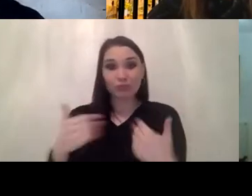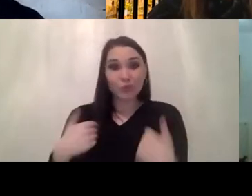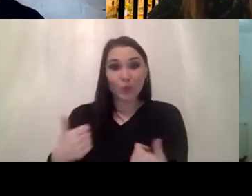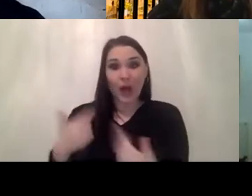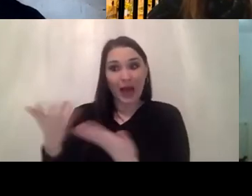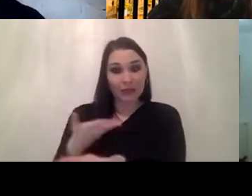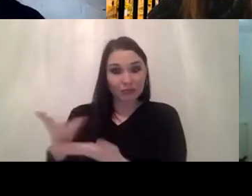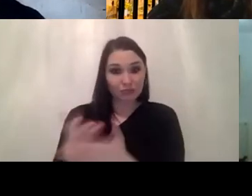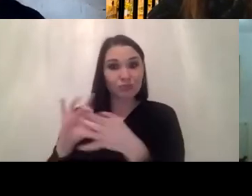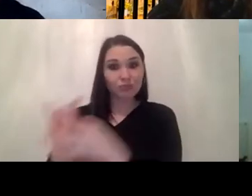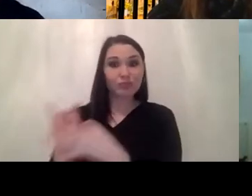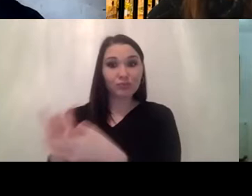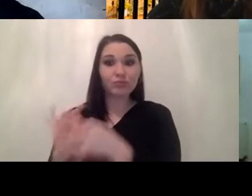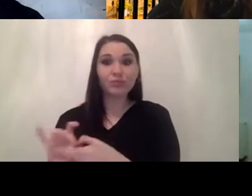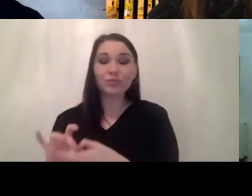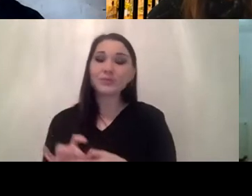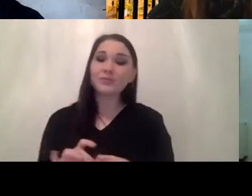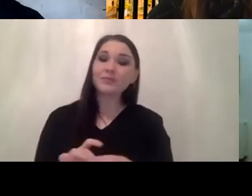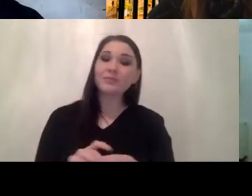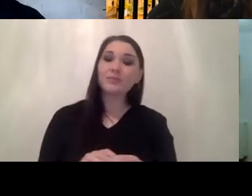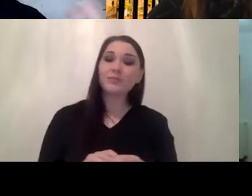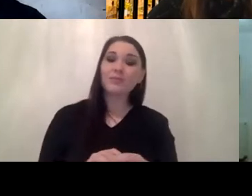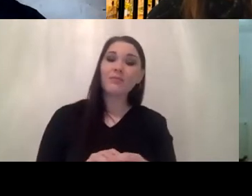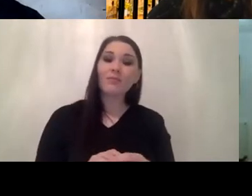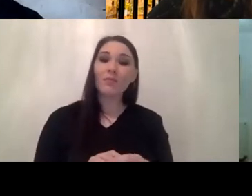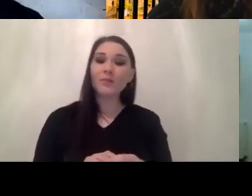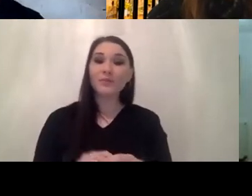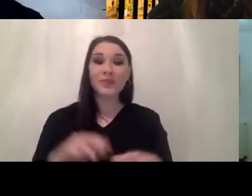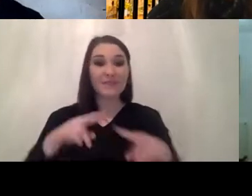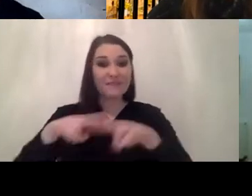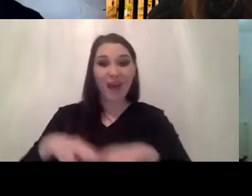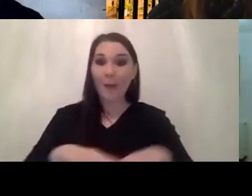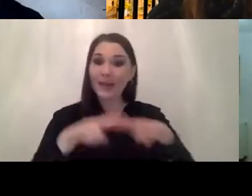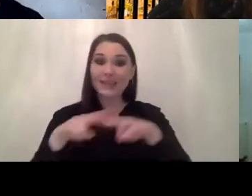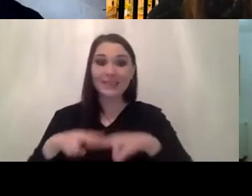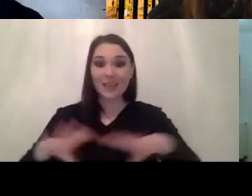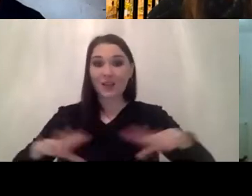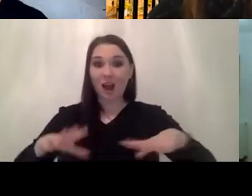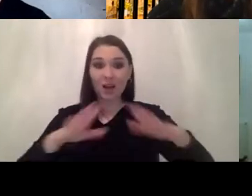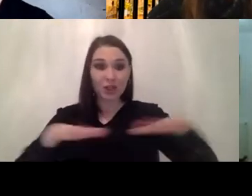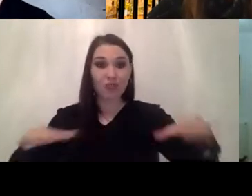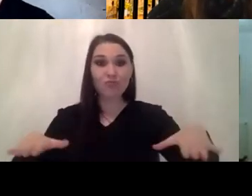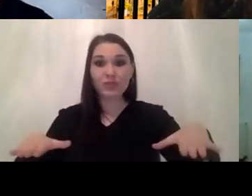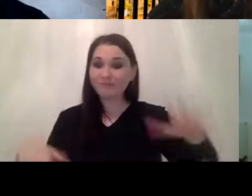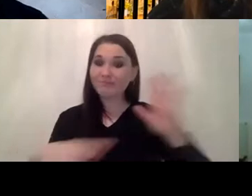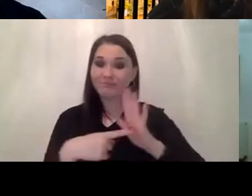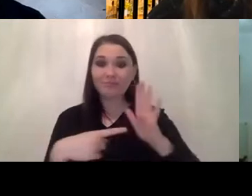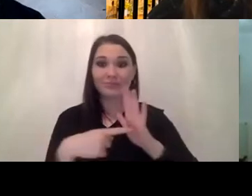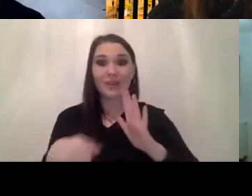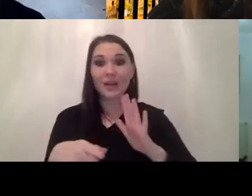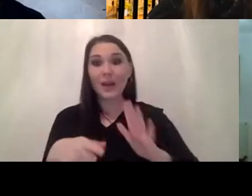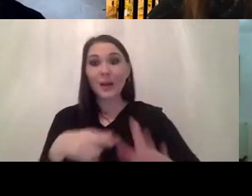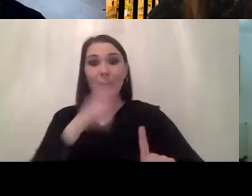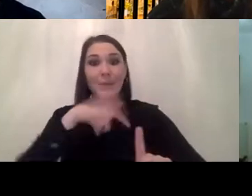to, they have different factors going on in their worlds. Families with young kids had one particular scenario. people that were single and